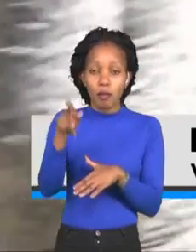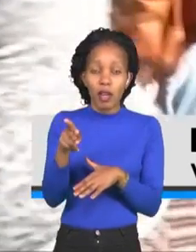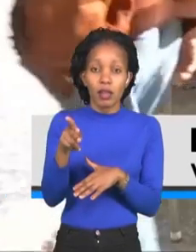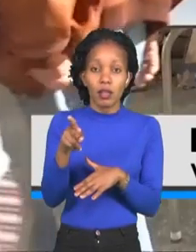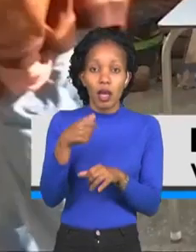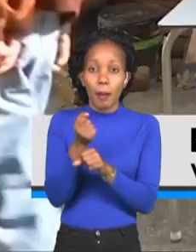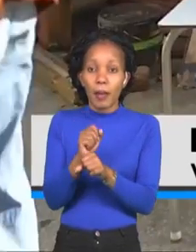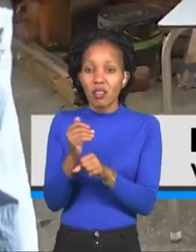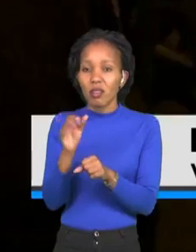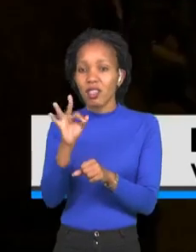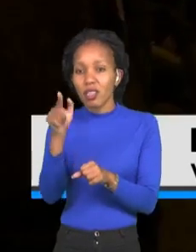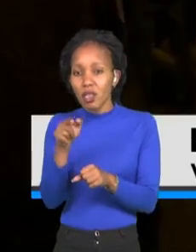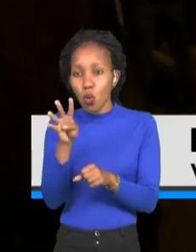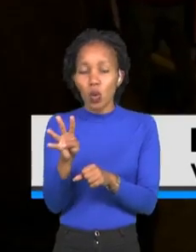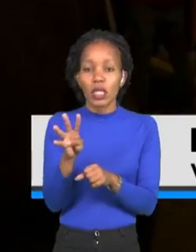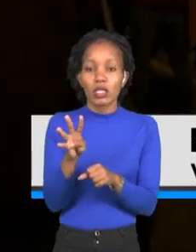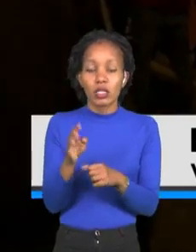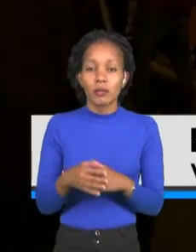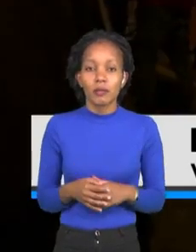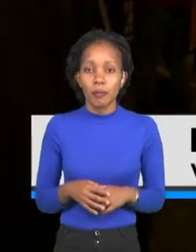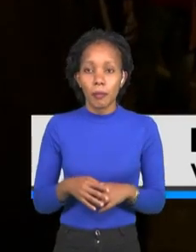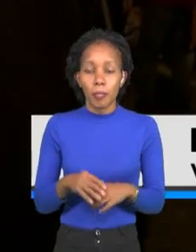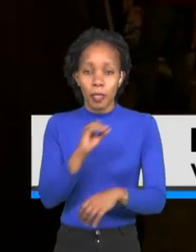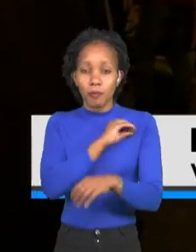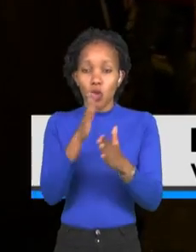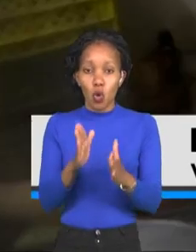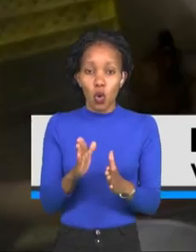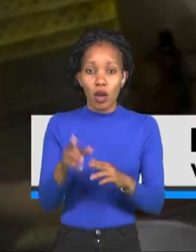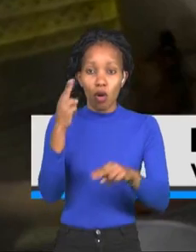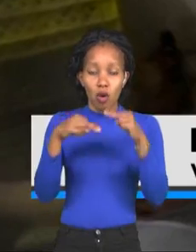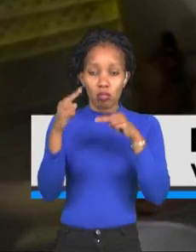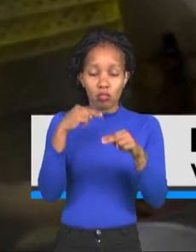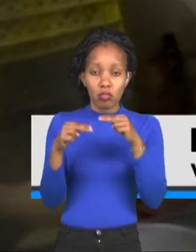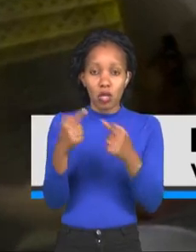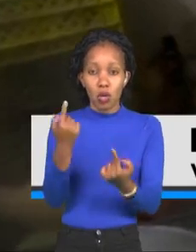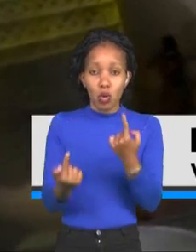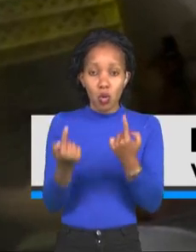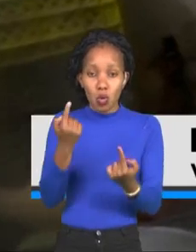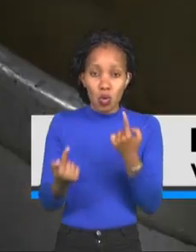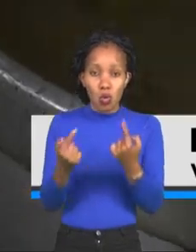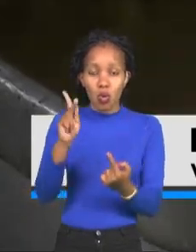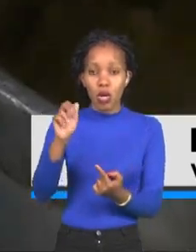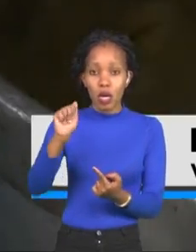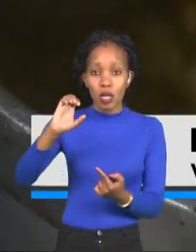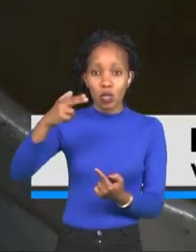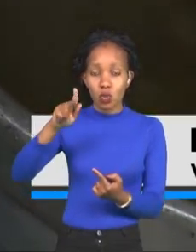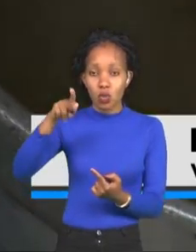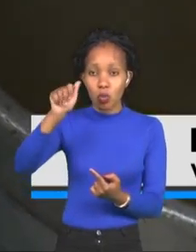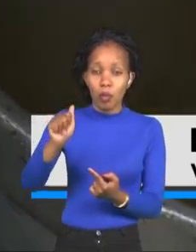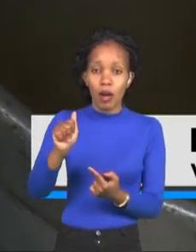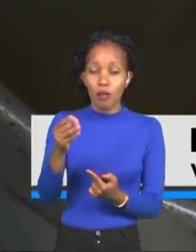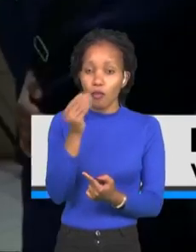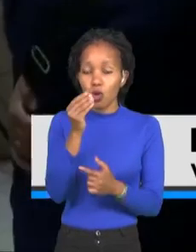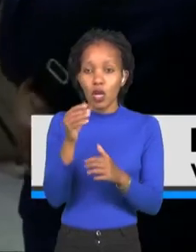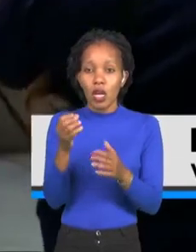up about three quarters. The owner of Coqueiro, Maria Silva, cooks a richly flavored cachupa stew as she explains how